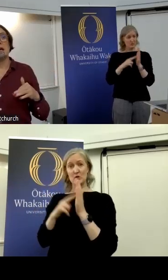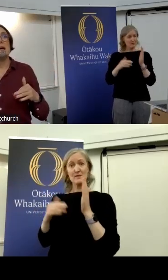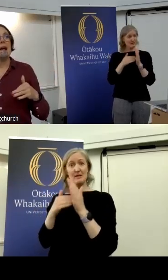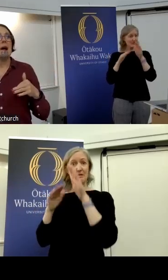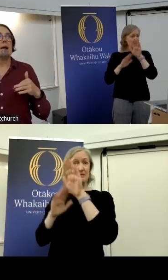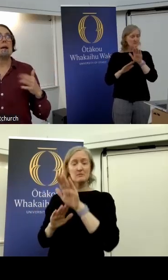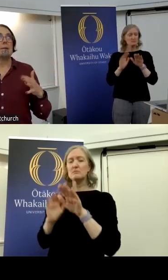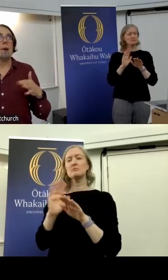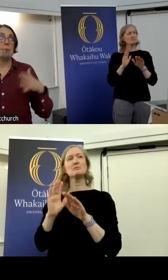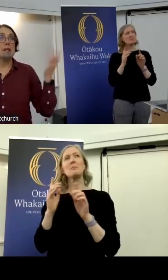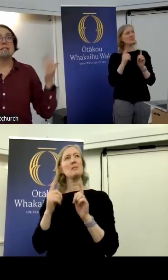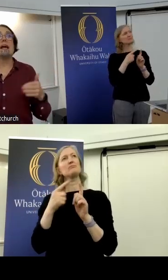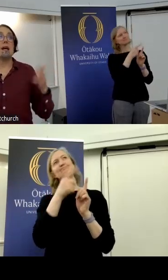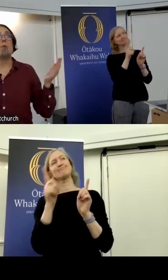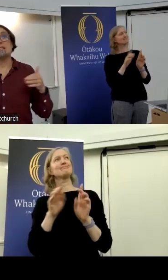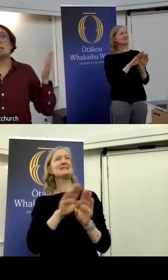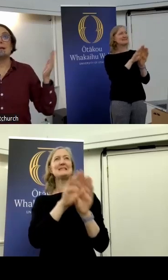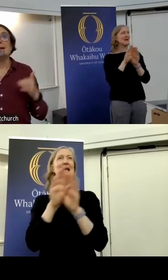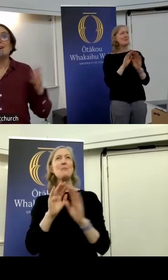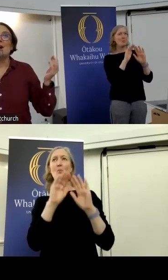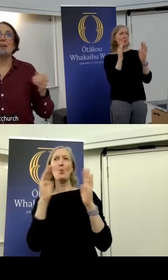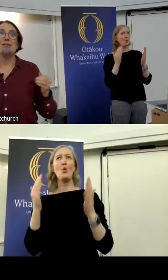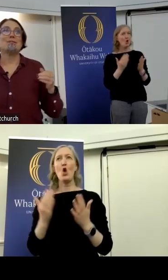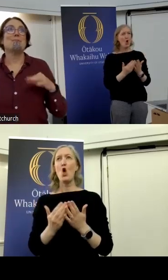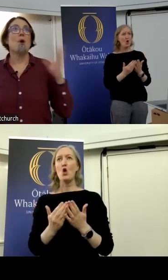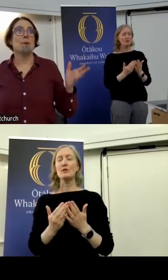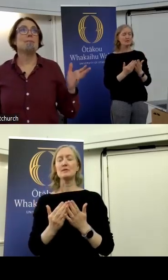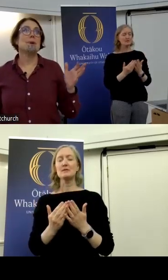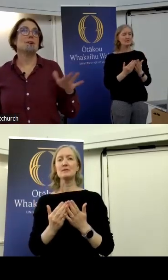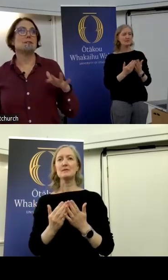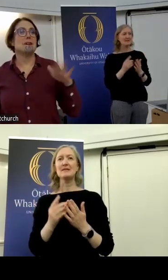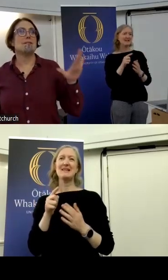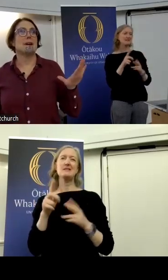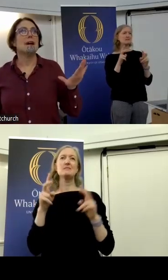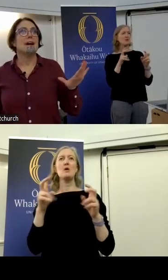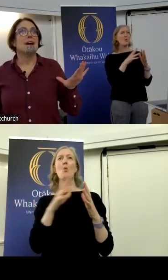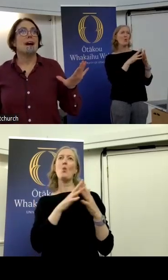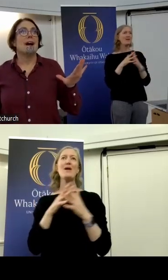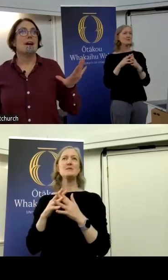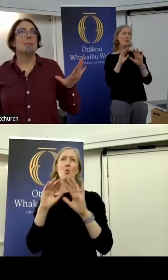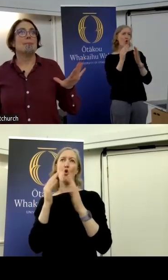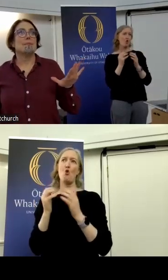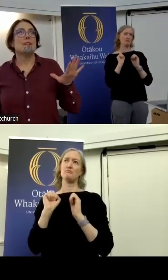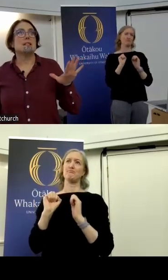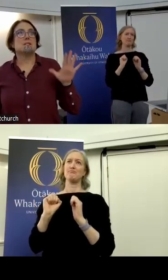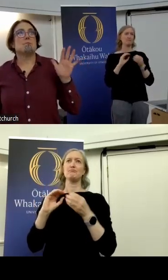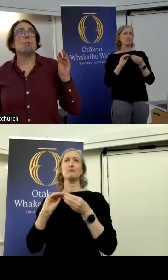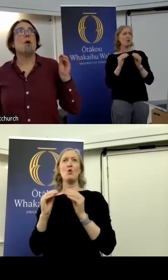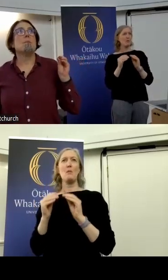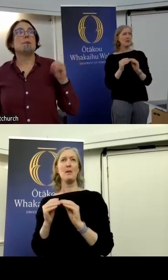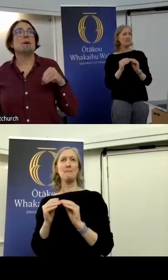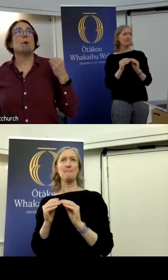it's and I'm going to say a Western kind of problem, because I think